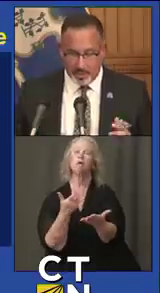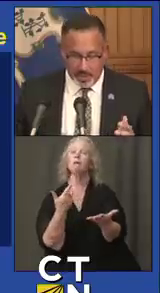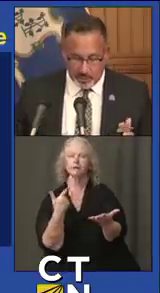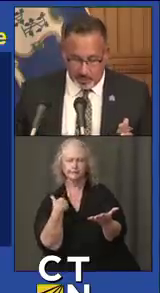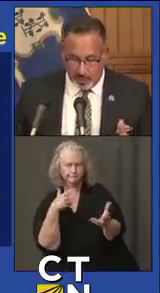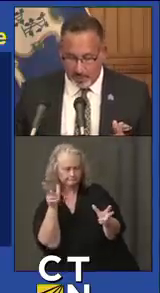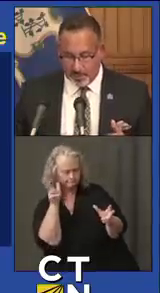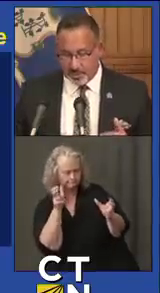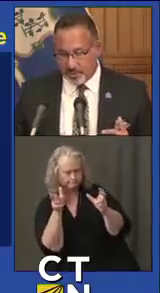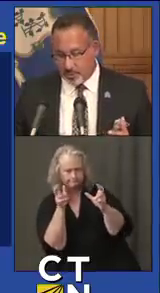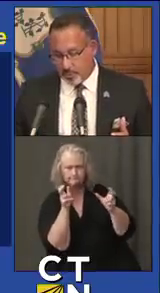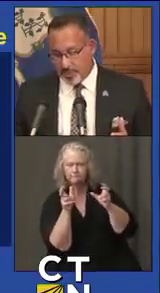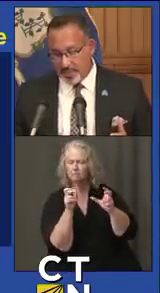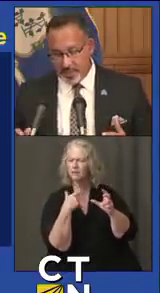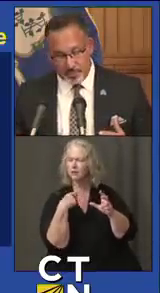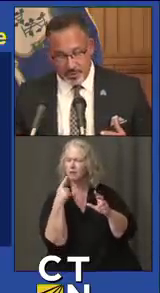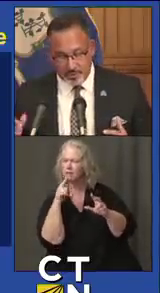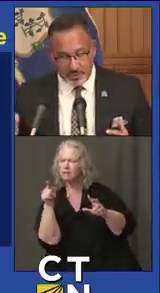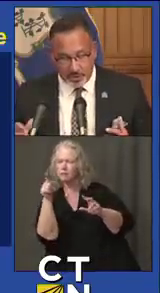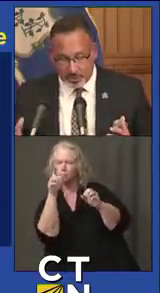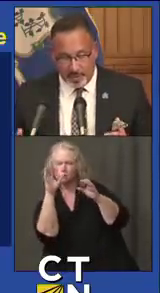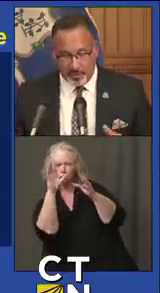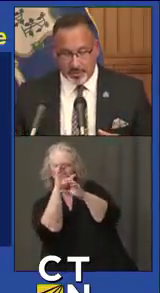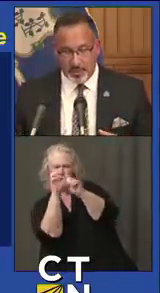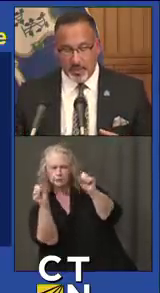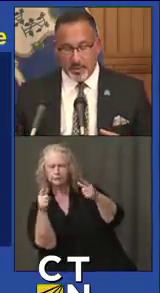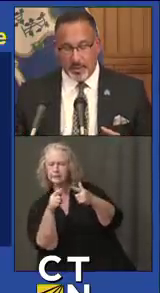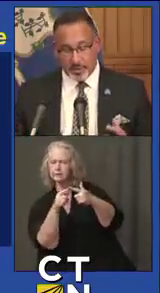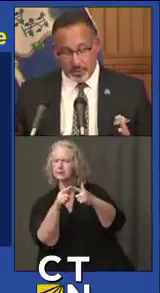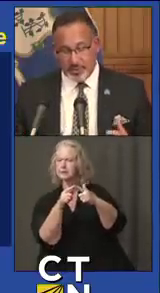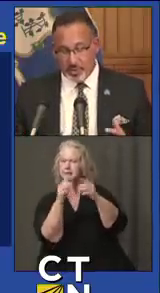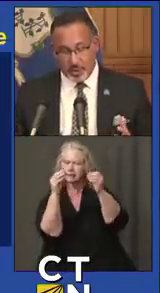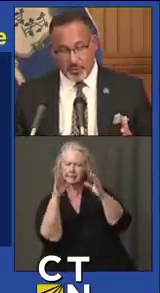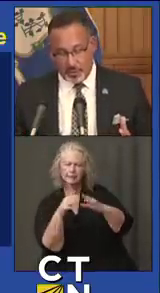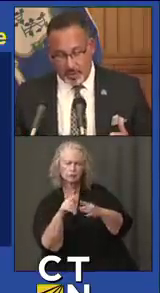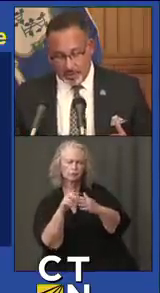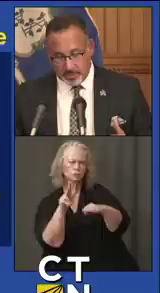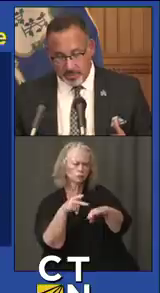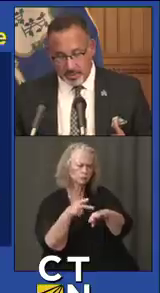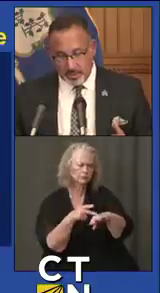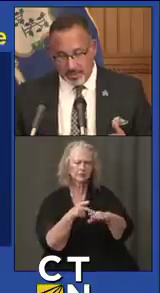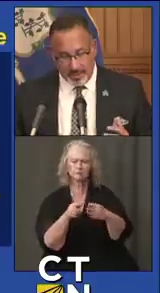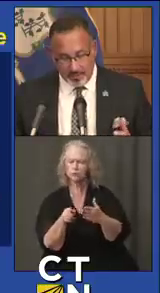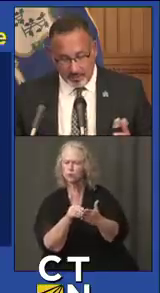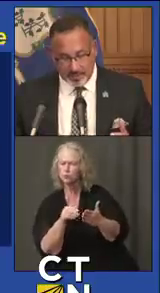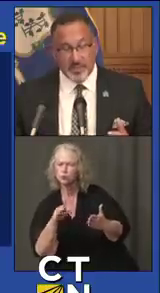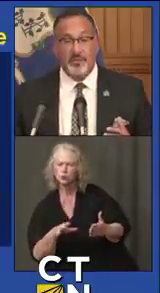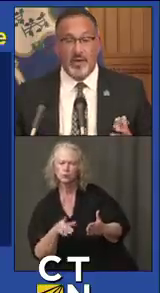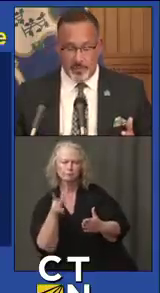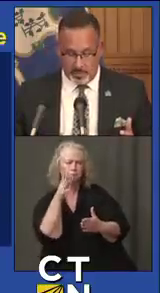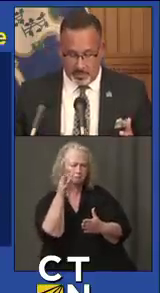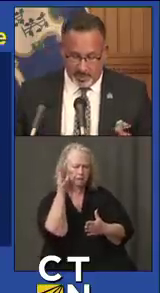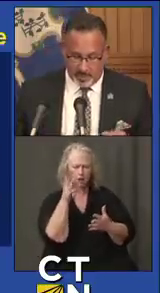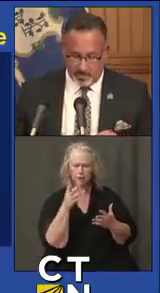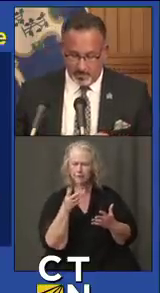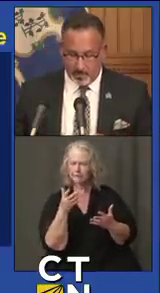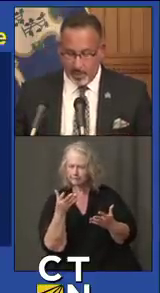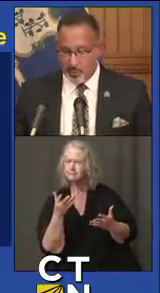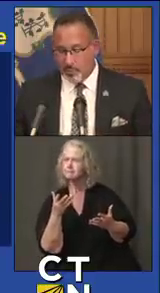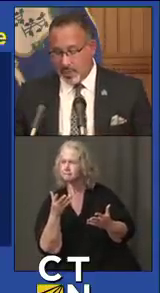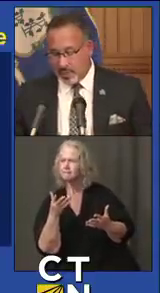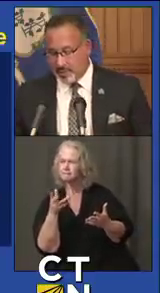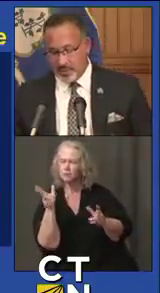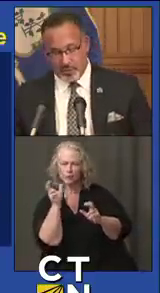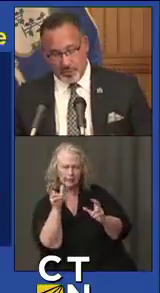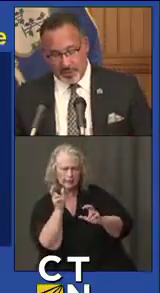had educational partners such as superintendents, principals, teachers, parents, and students share their thoughts, and they influenced the development of the plan.